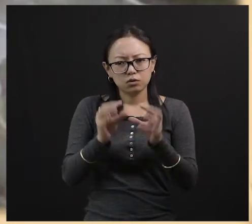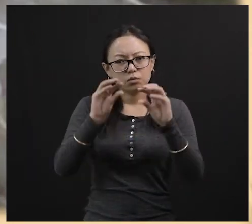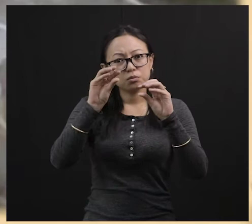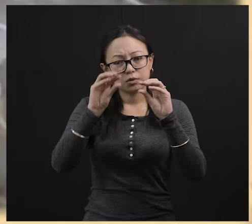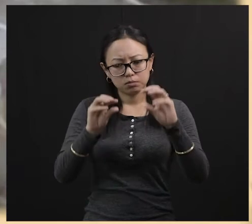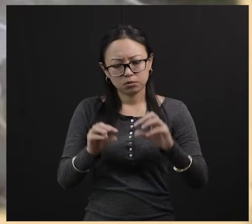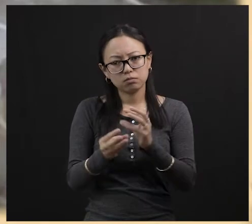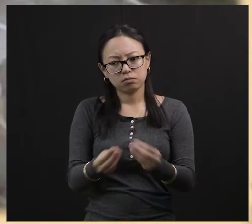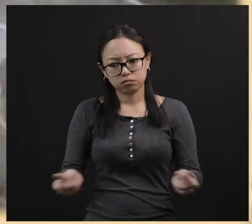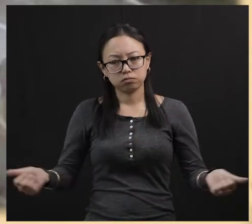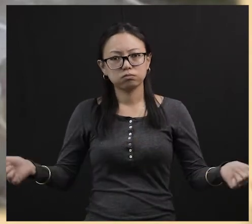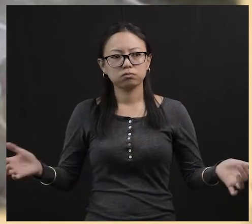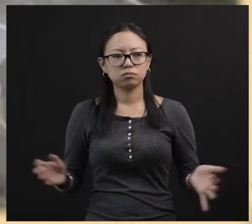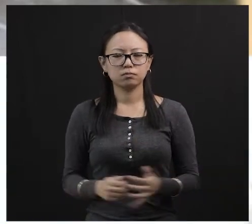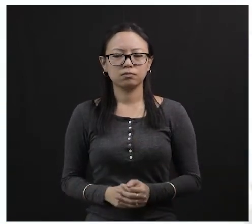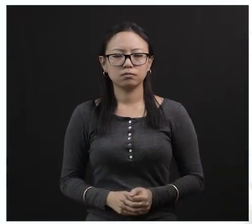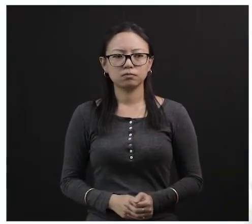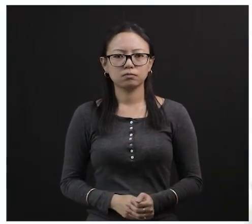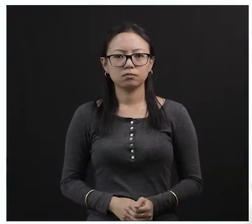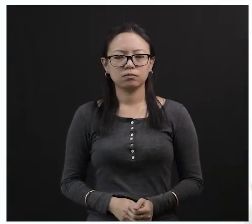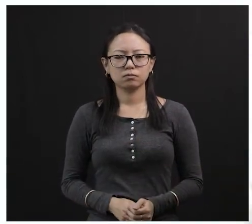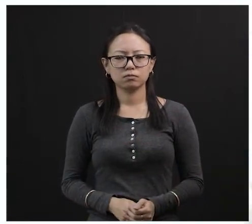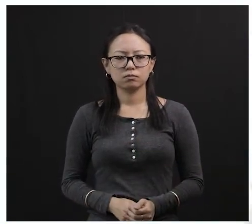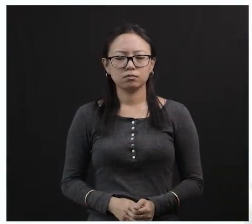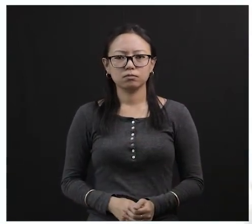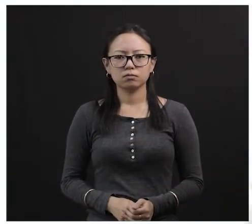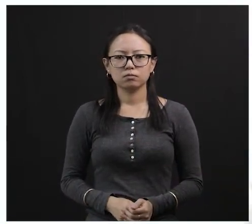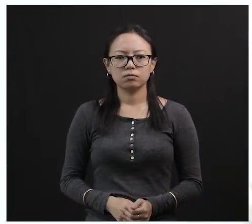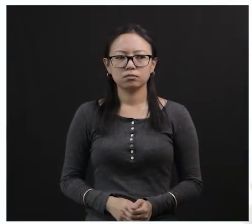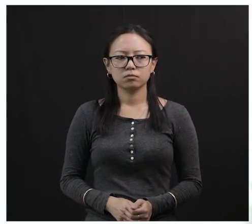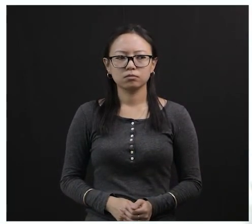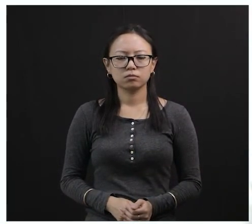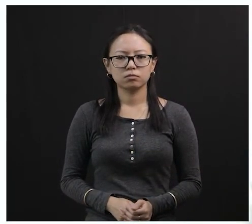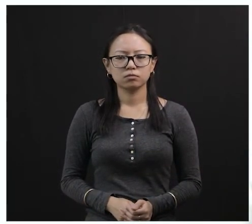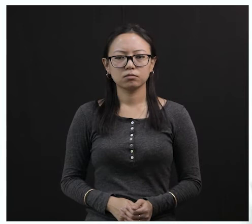and they get broken down into pieces. Now,